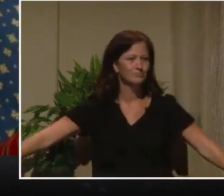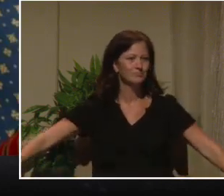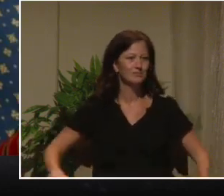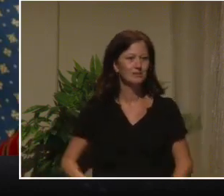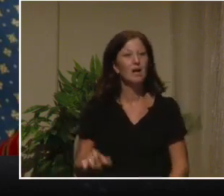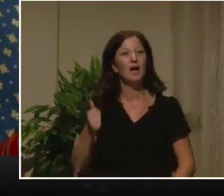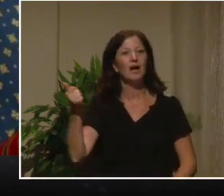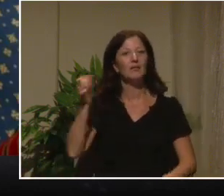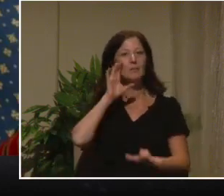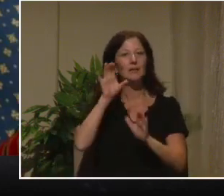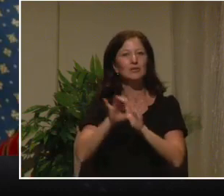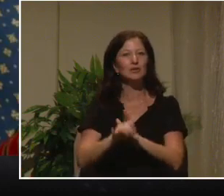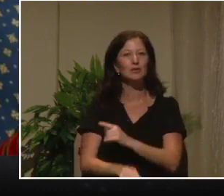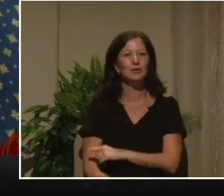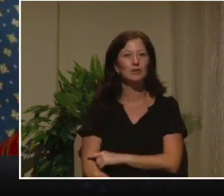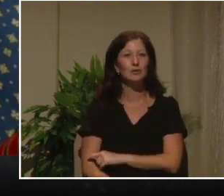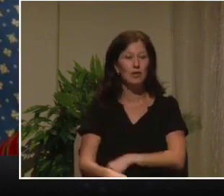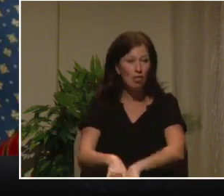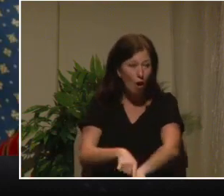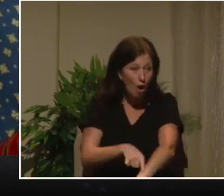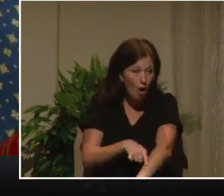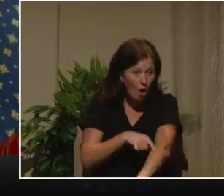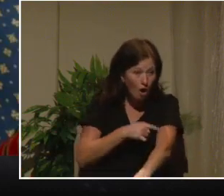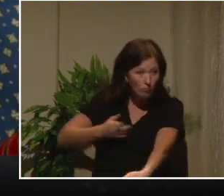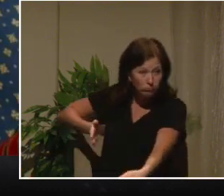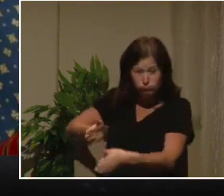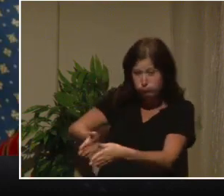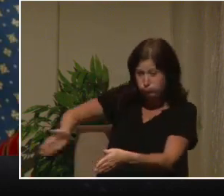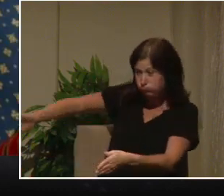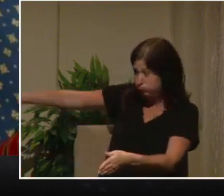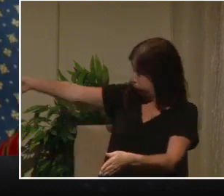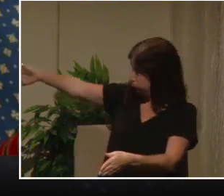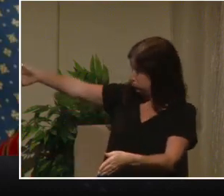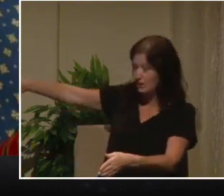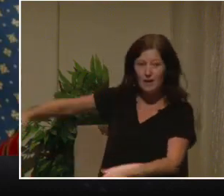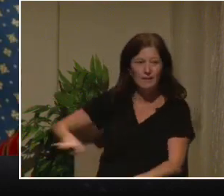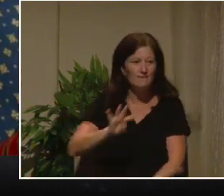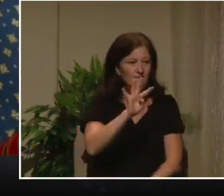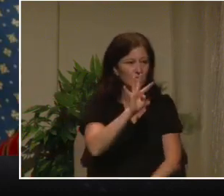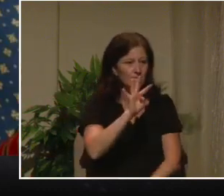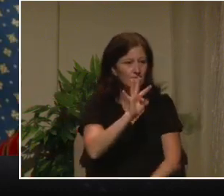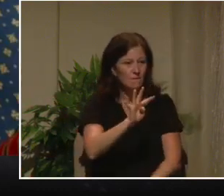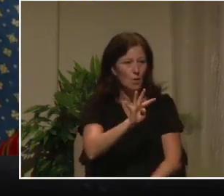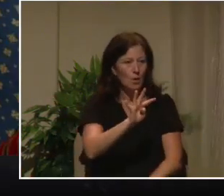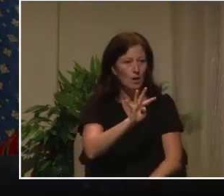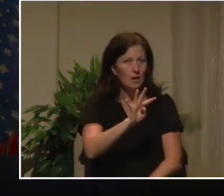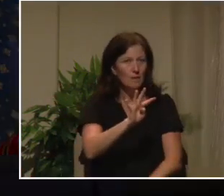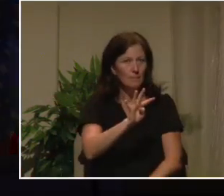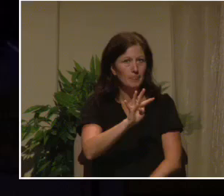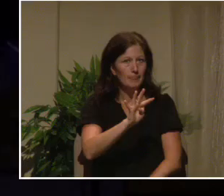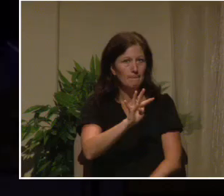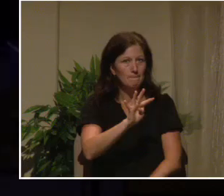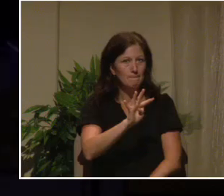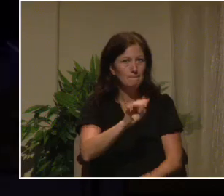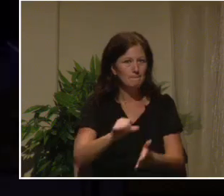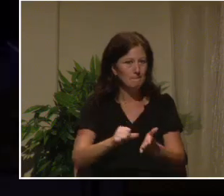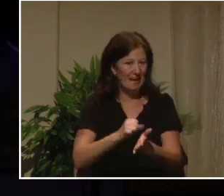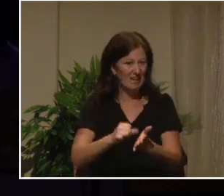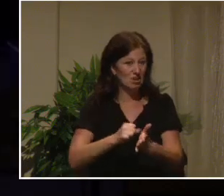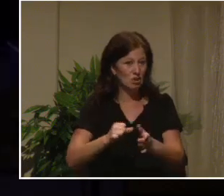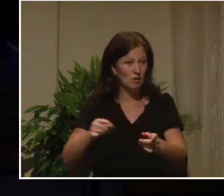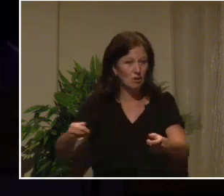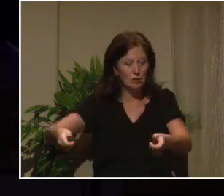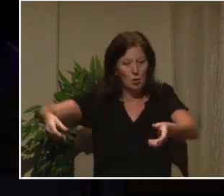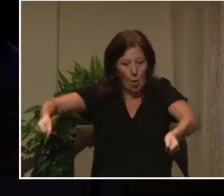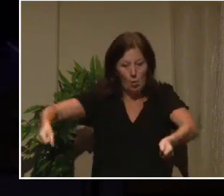pic. This is how long it was. When she walked down the aisle, it took 4 pages to carry this incredibly long